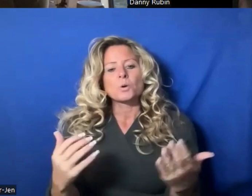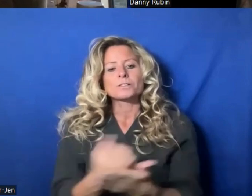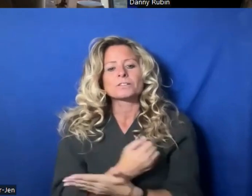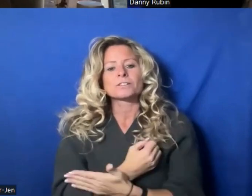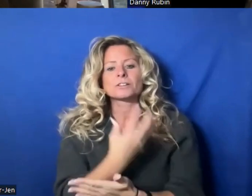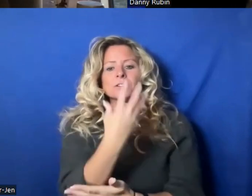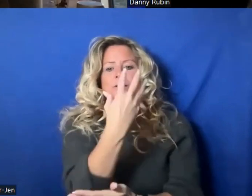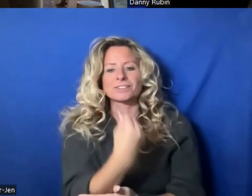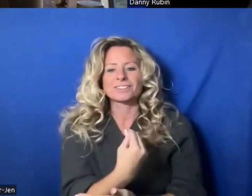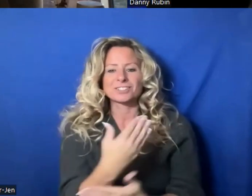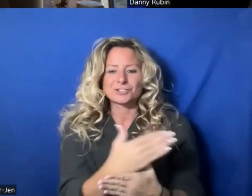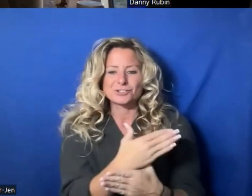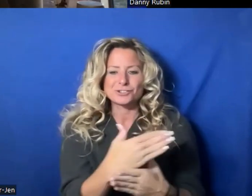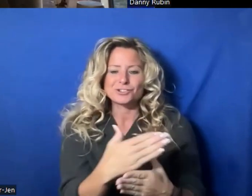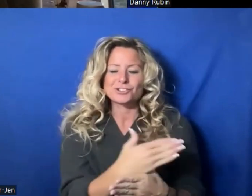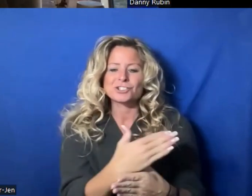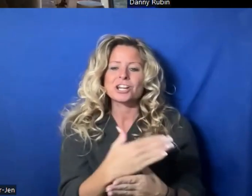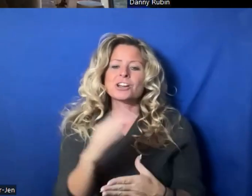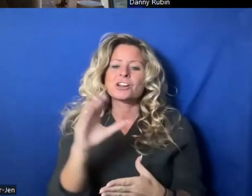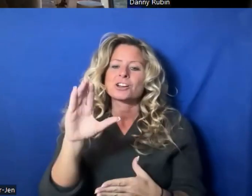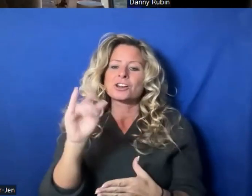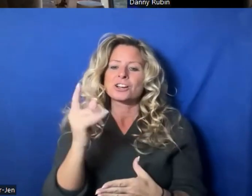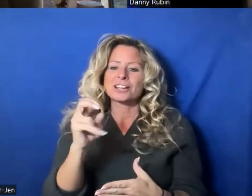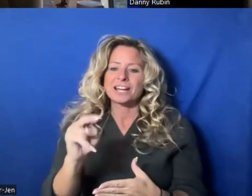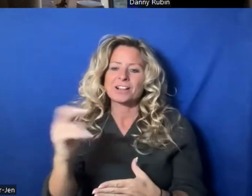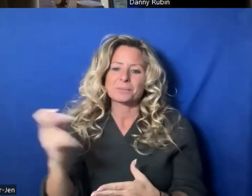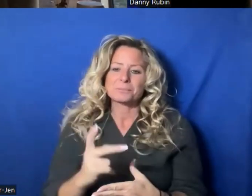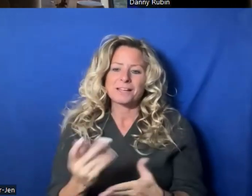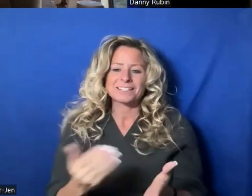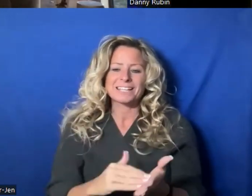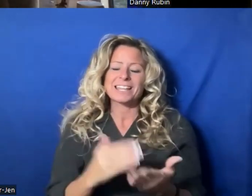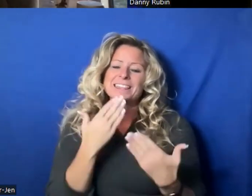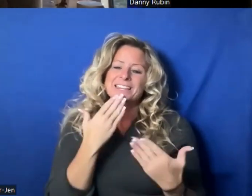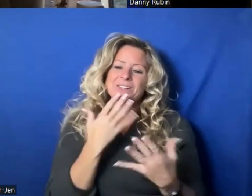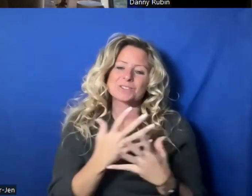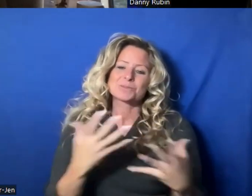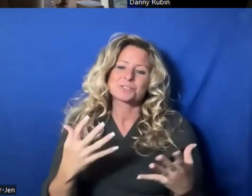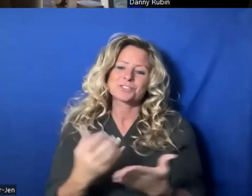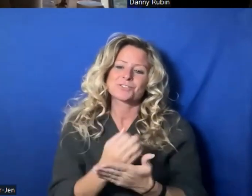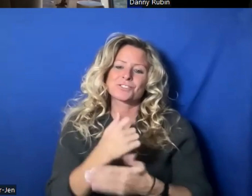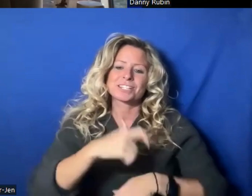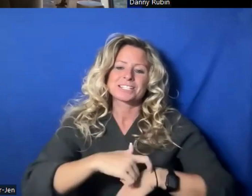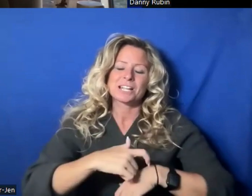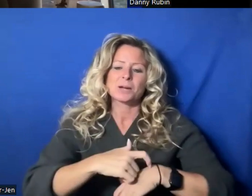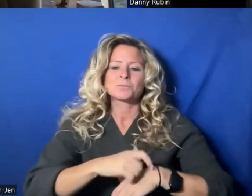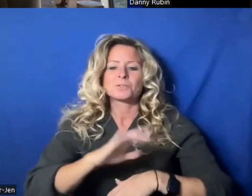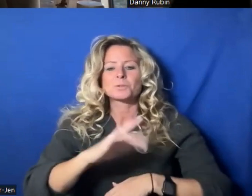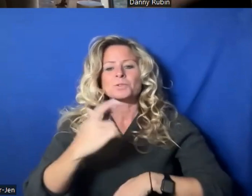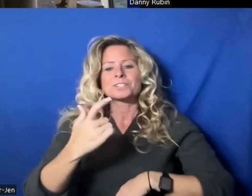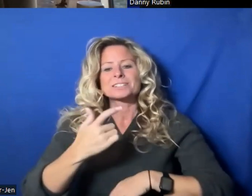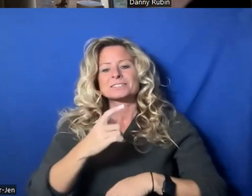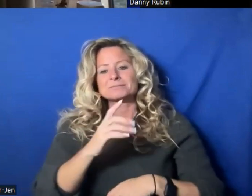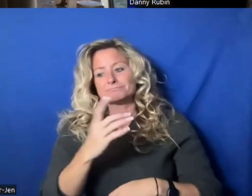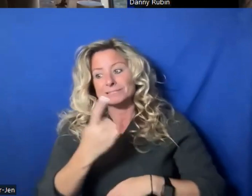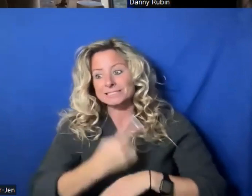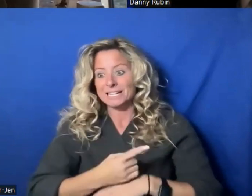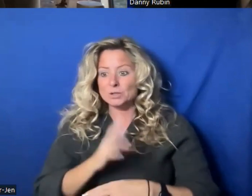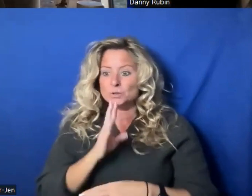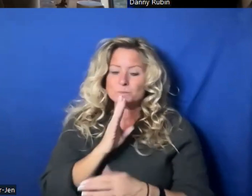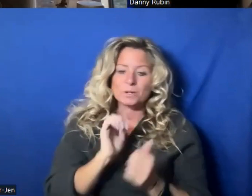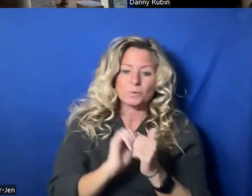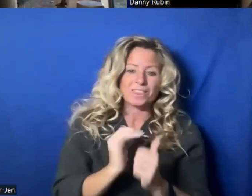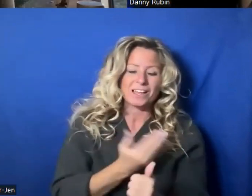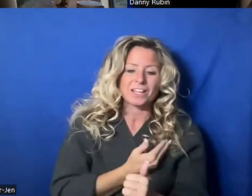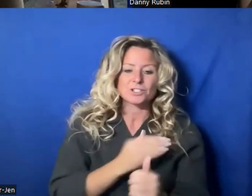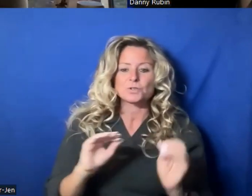my share, bring Carolyn back in. And again, thank you for taking time out of your day to speak with us. I know your office is